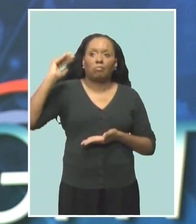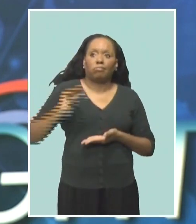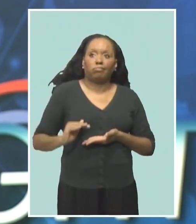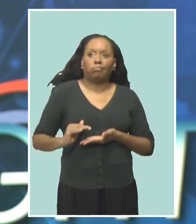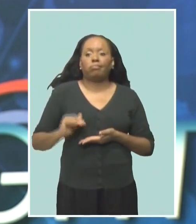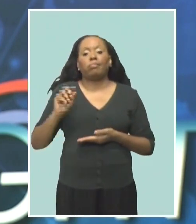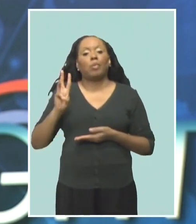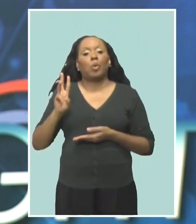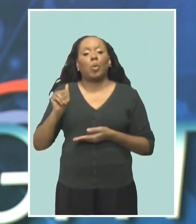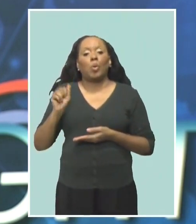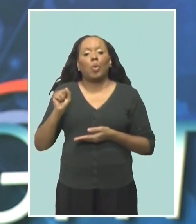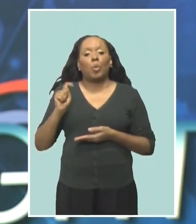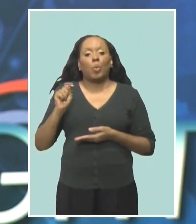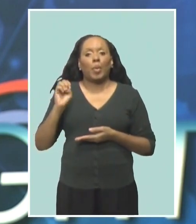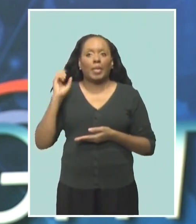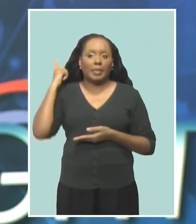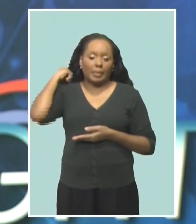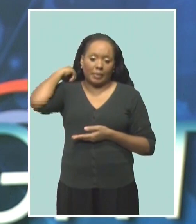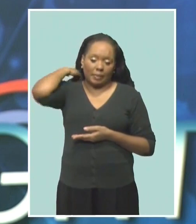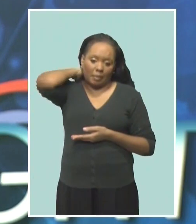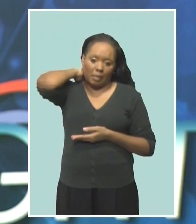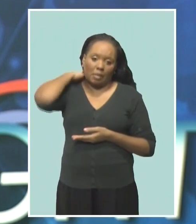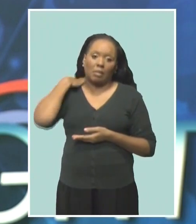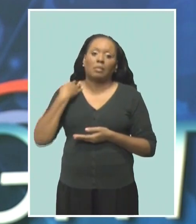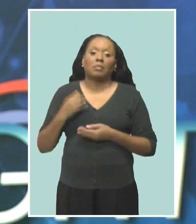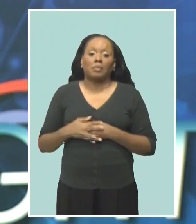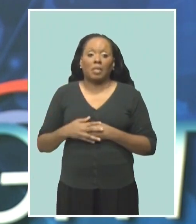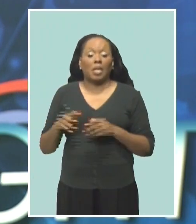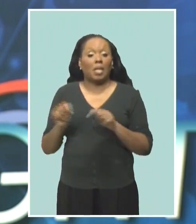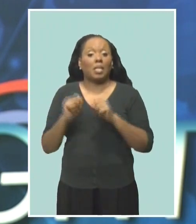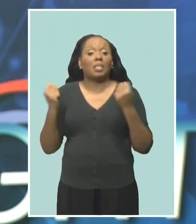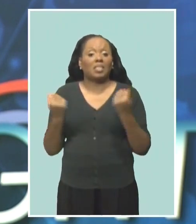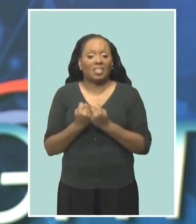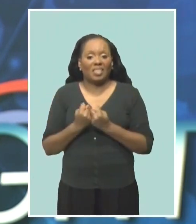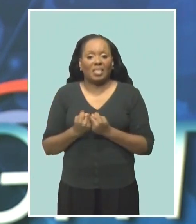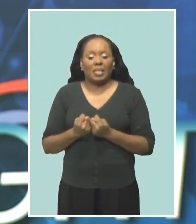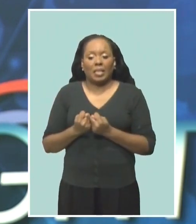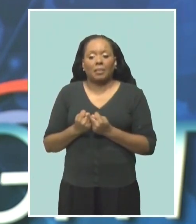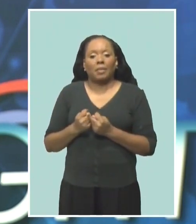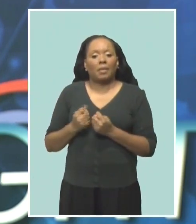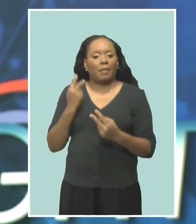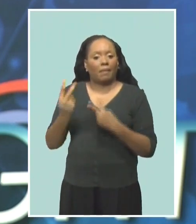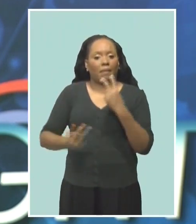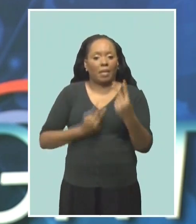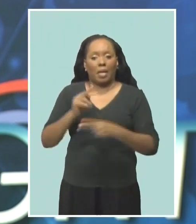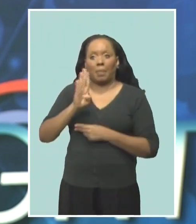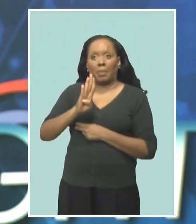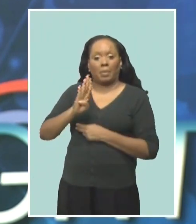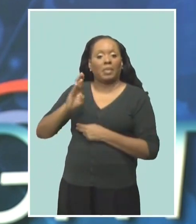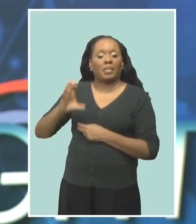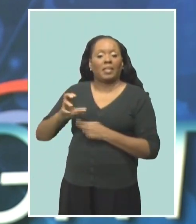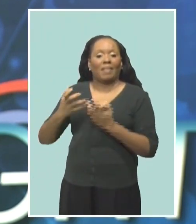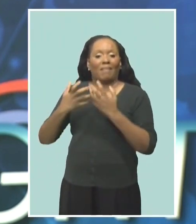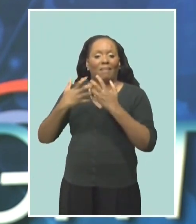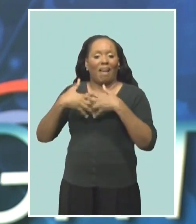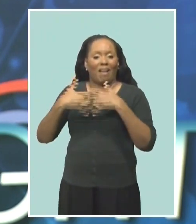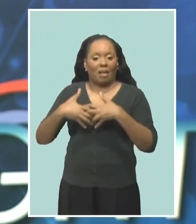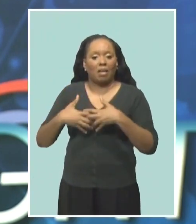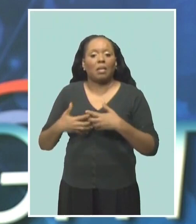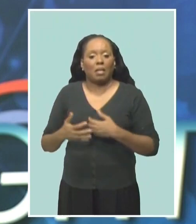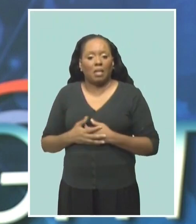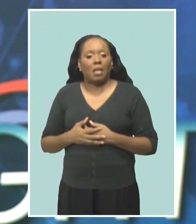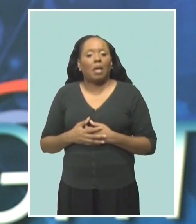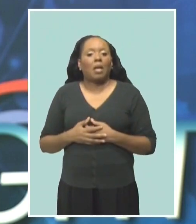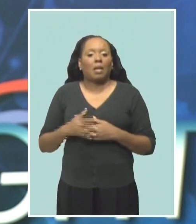produced. A team from the UNEP had a first-hand look at the BBC factory today as part of a Zero Waste in the Caribbean